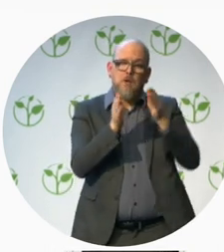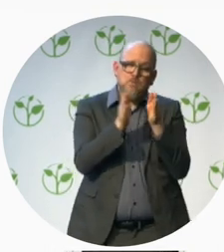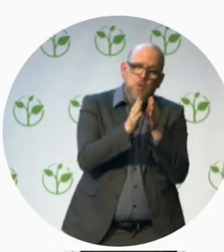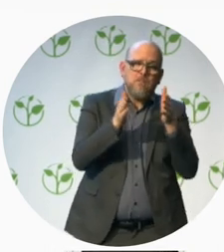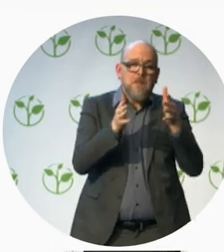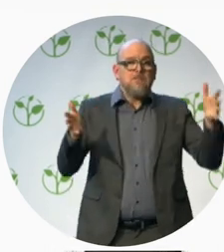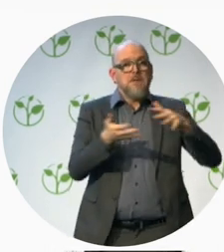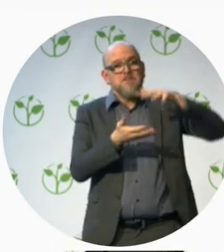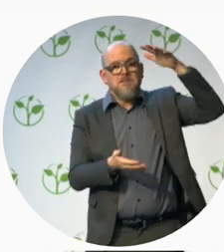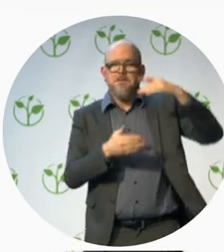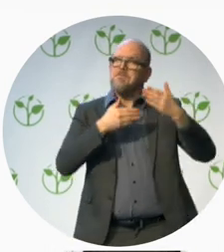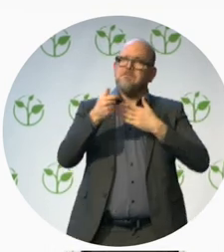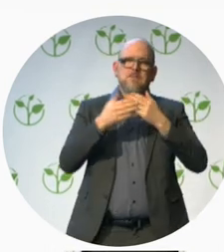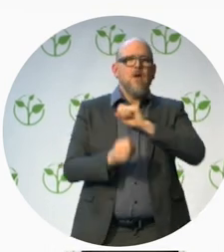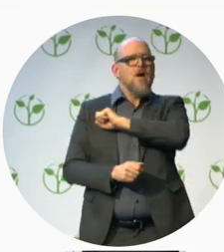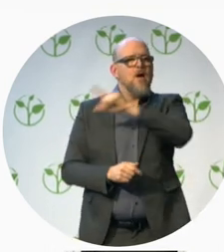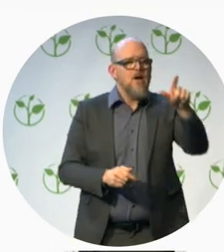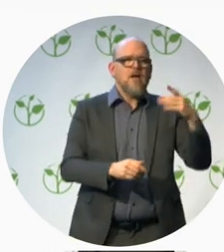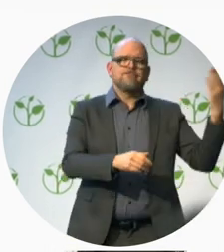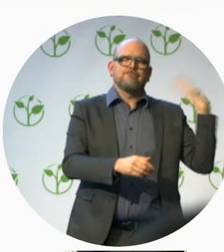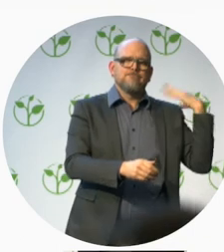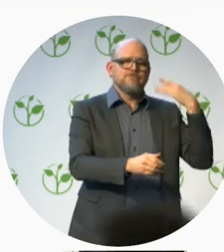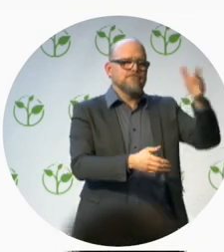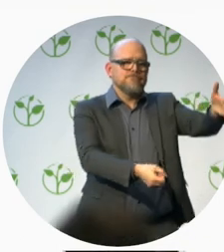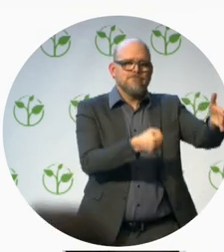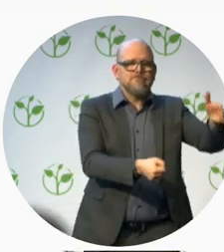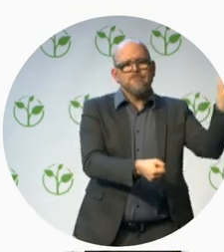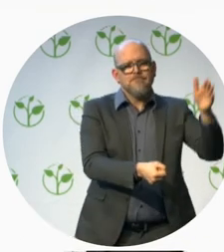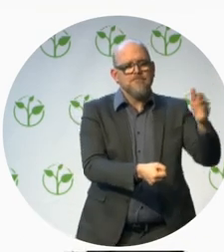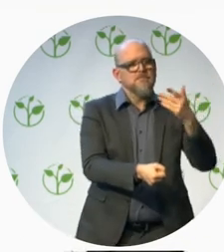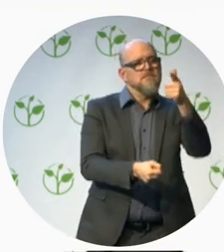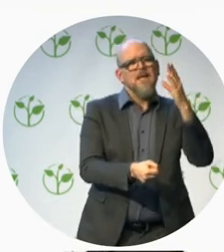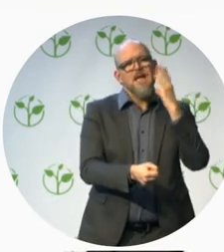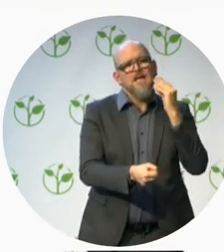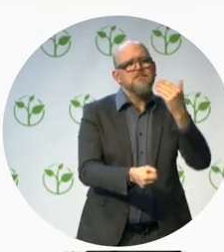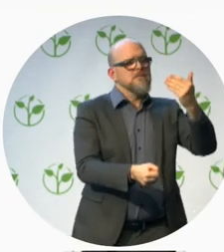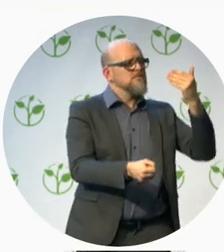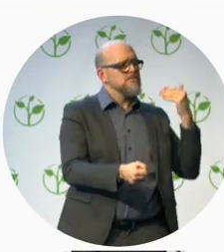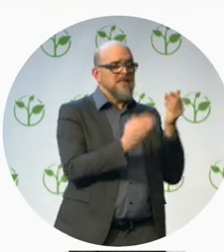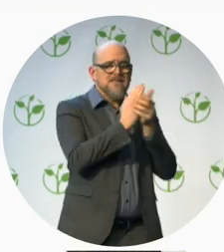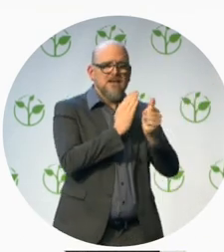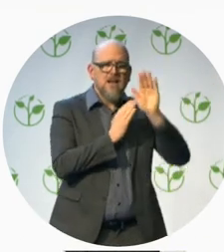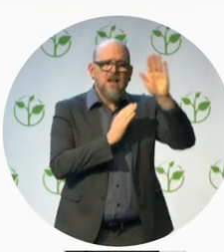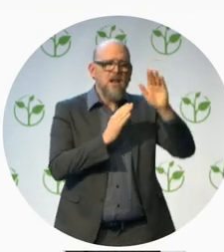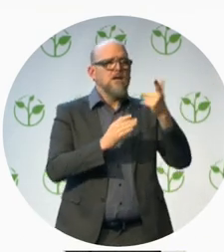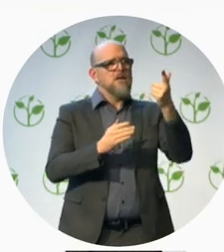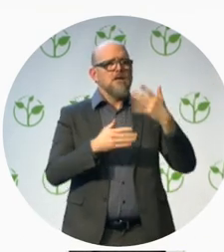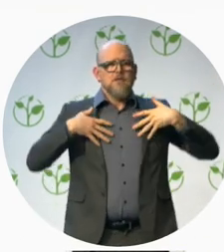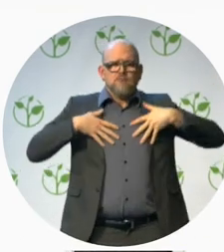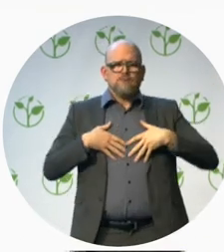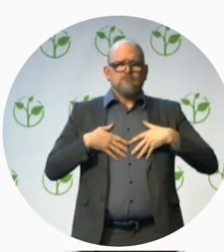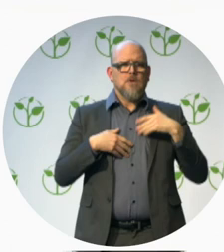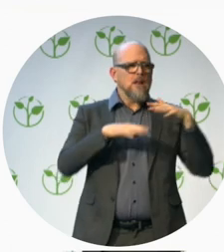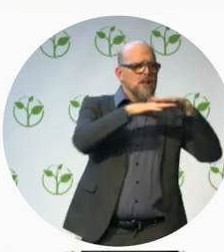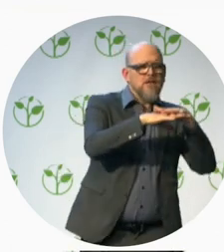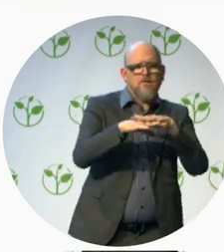that community of collective shared expertise. And you know what the most exciting thing for me always with Zero is? Watching you all